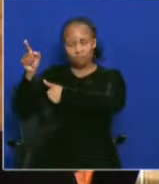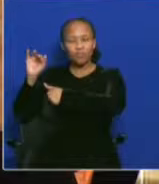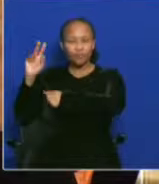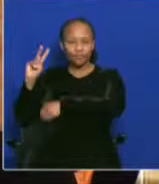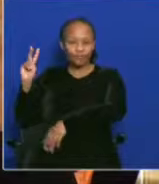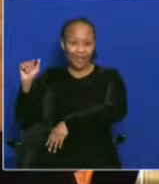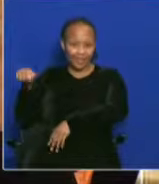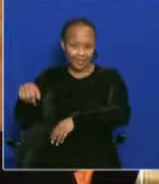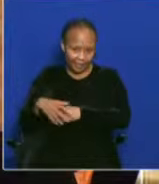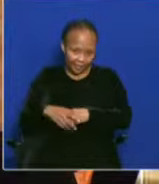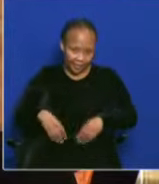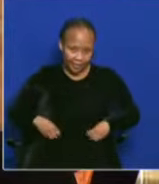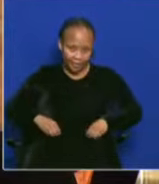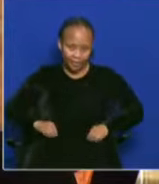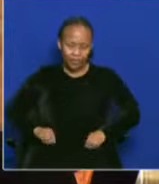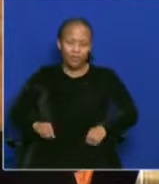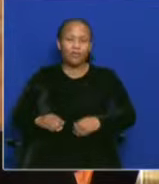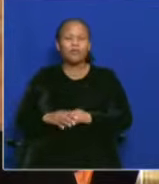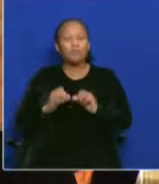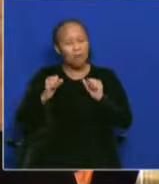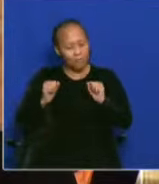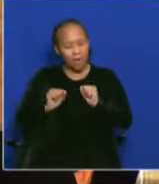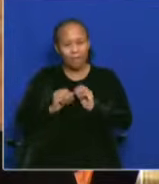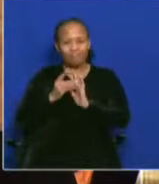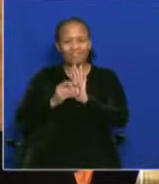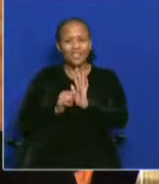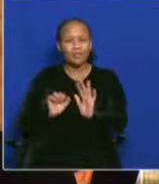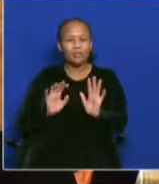Still on the 10th of August,